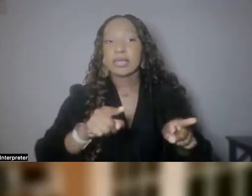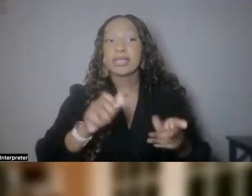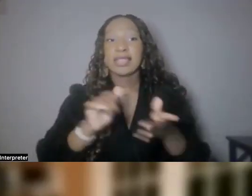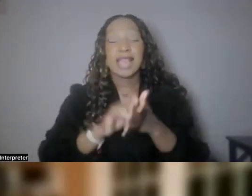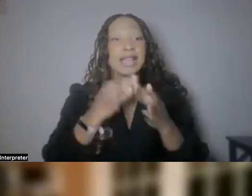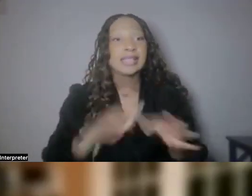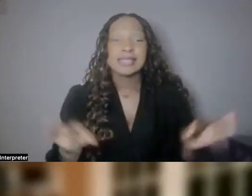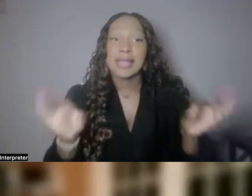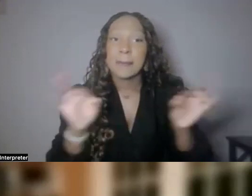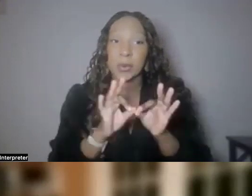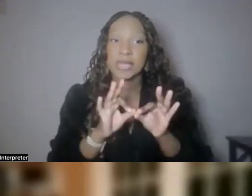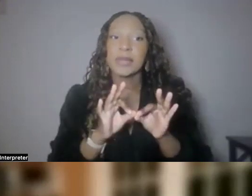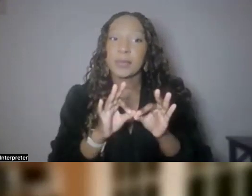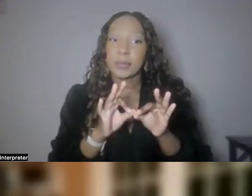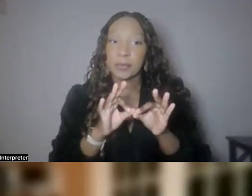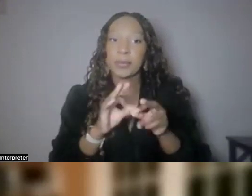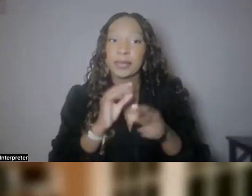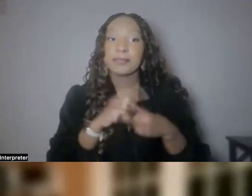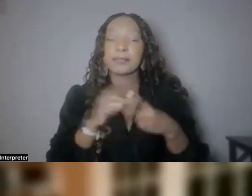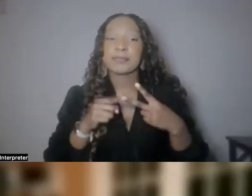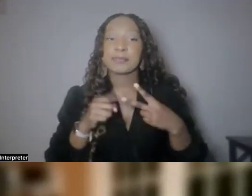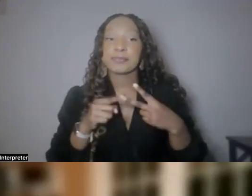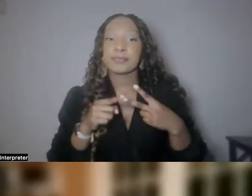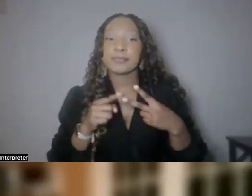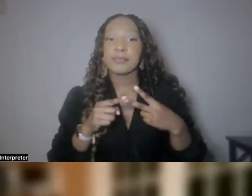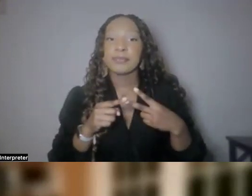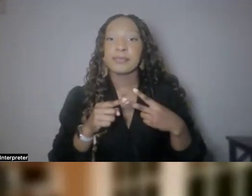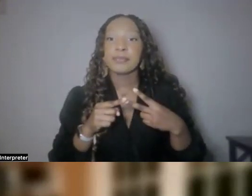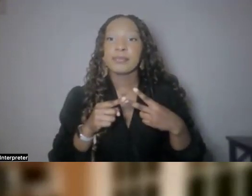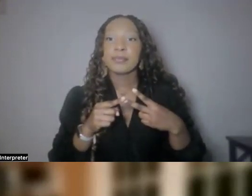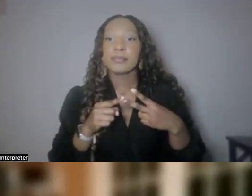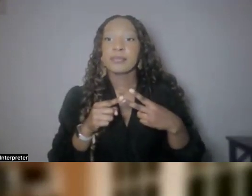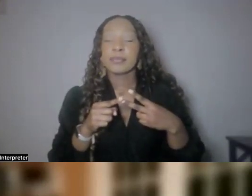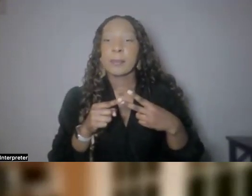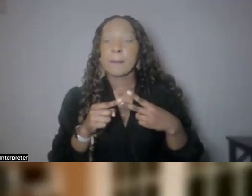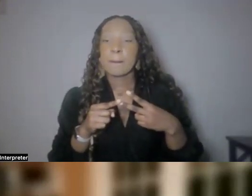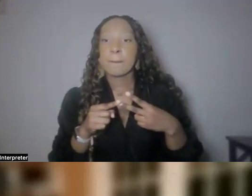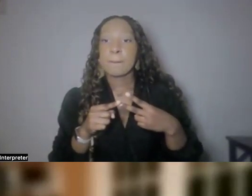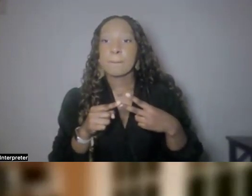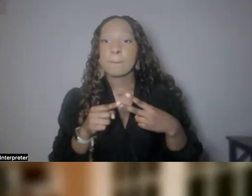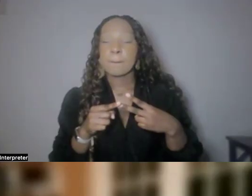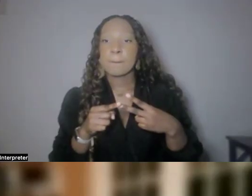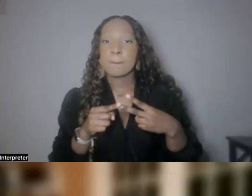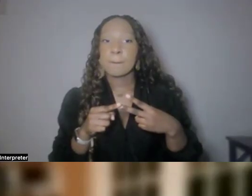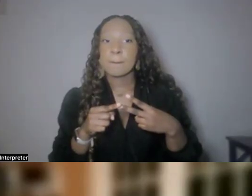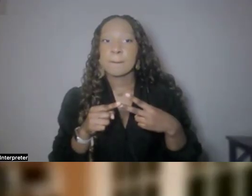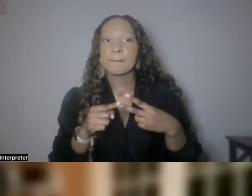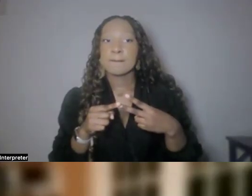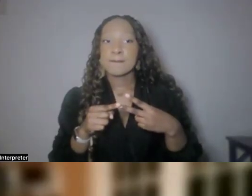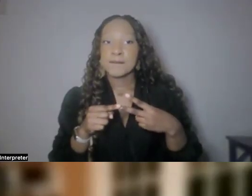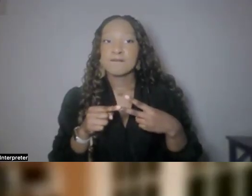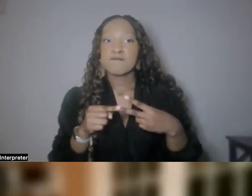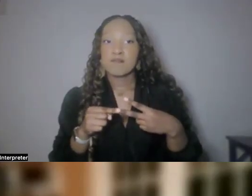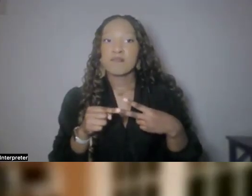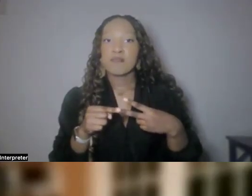that. The second thing is that on the slide, in the slide deck, which there was